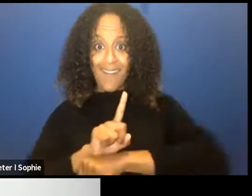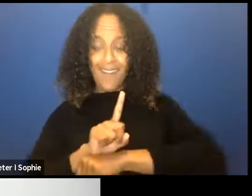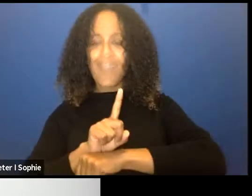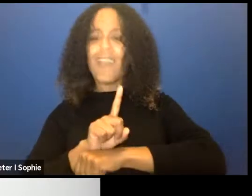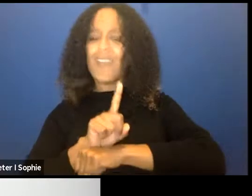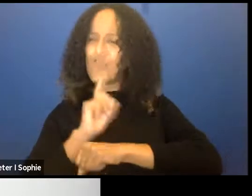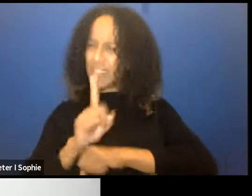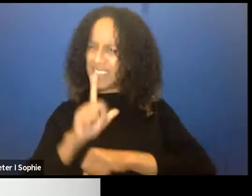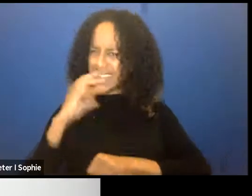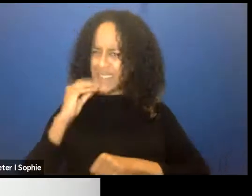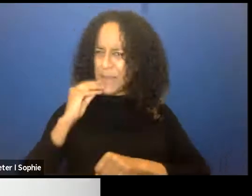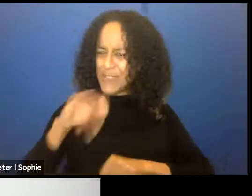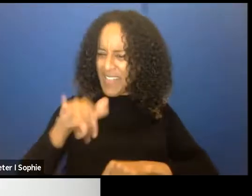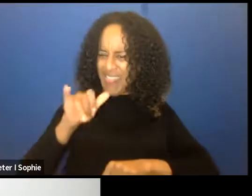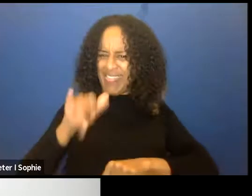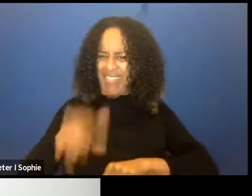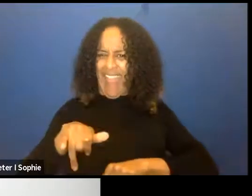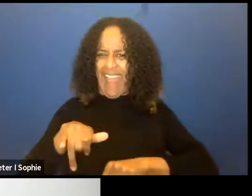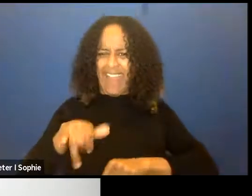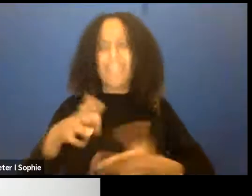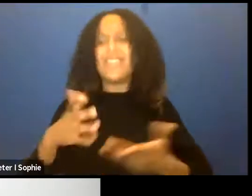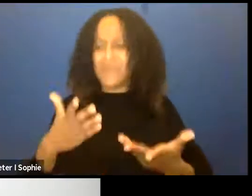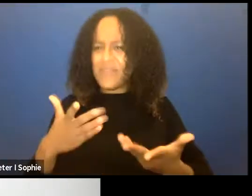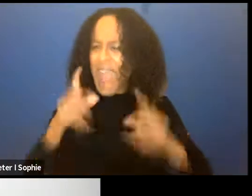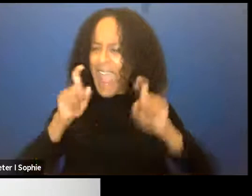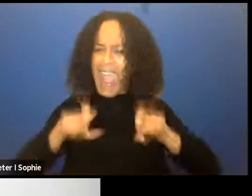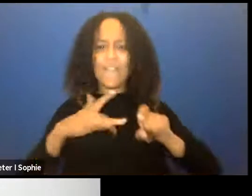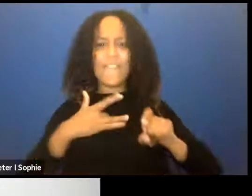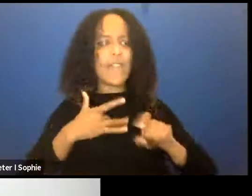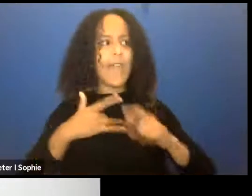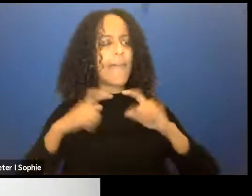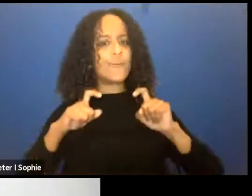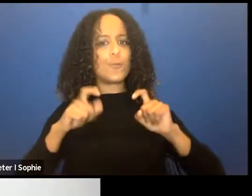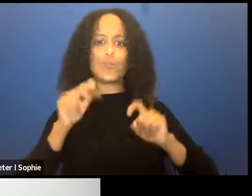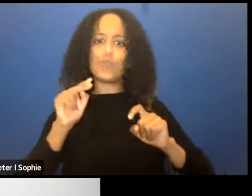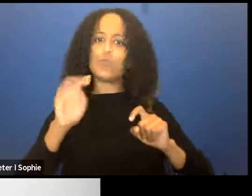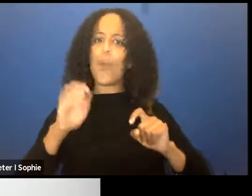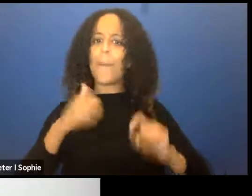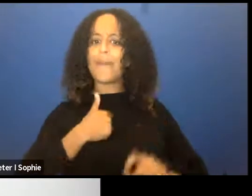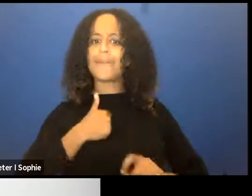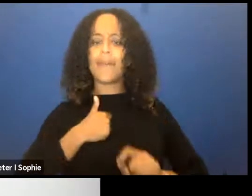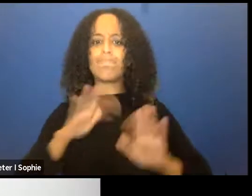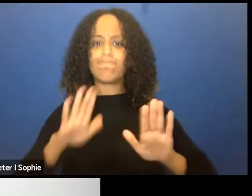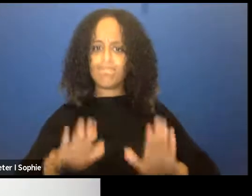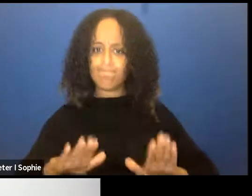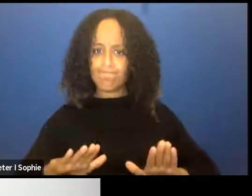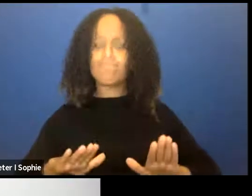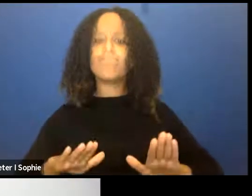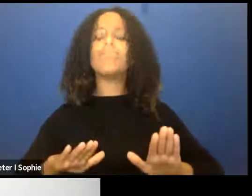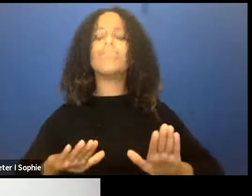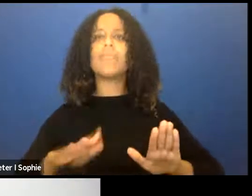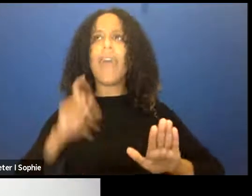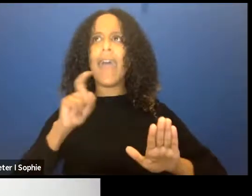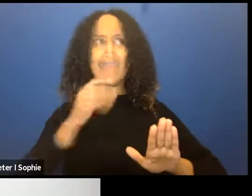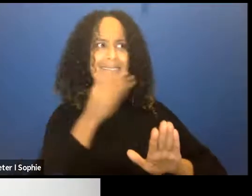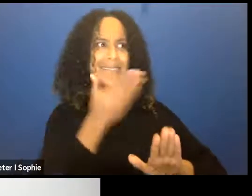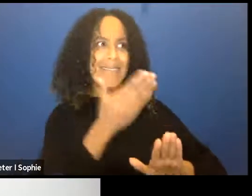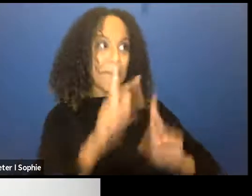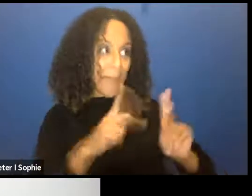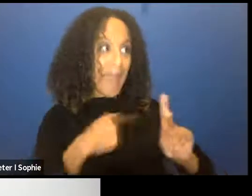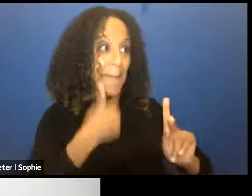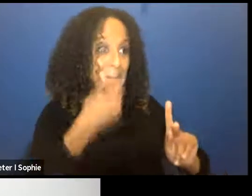of experience that, having to feel like that I need to tone myself down. I tell people, I'm me,